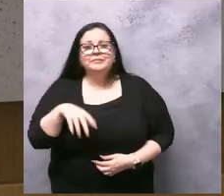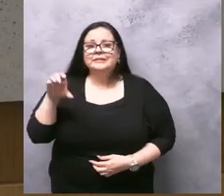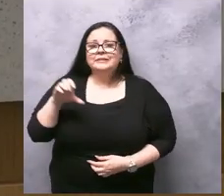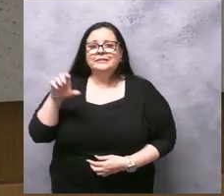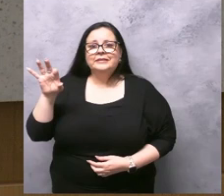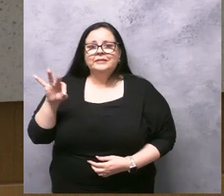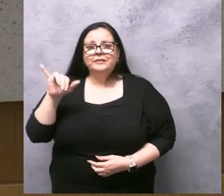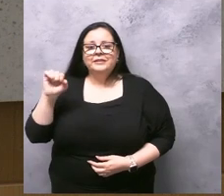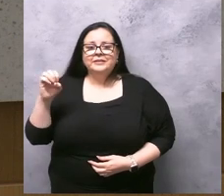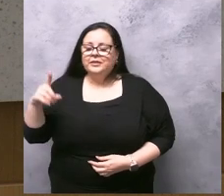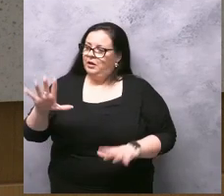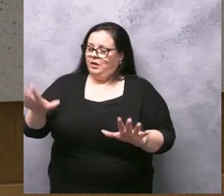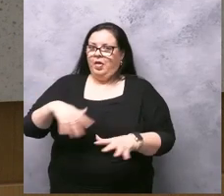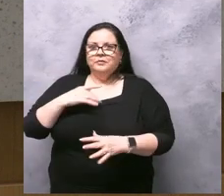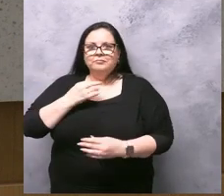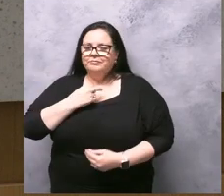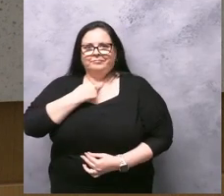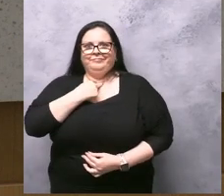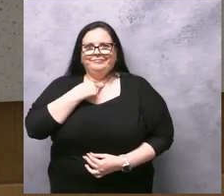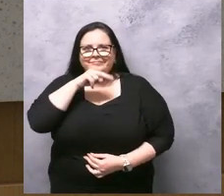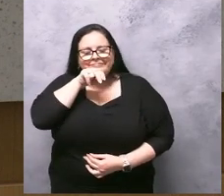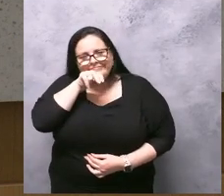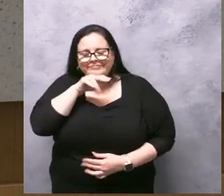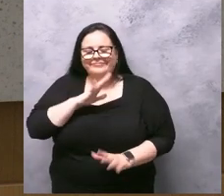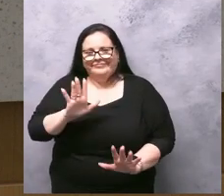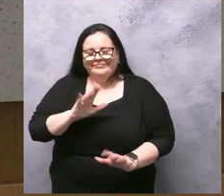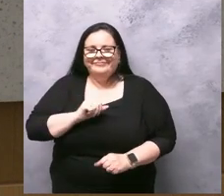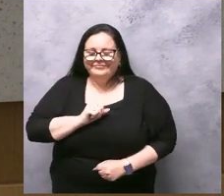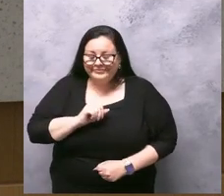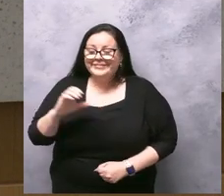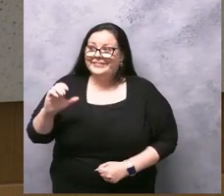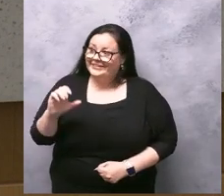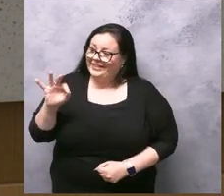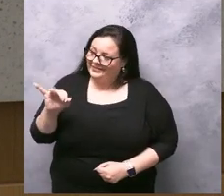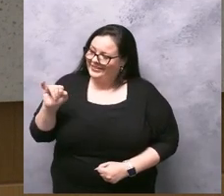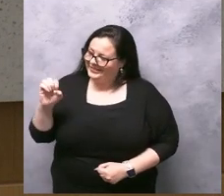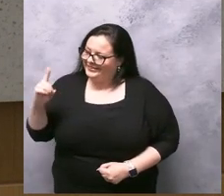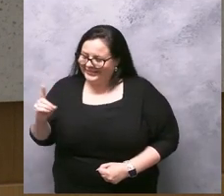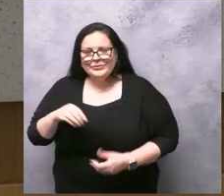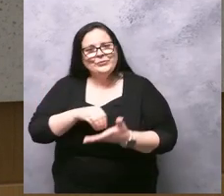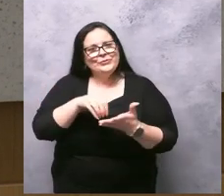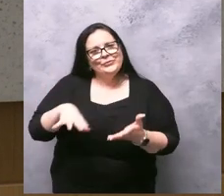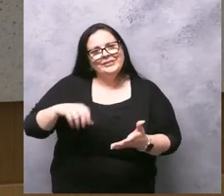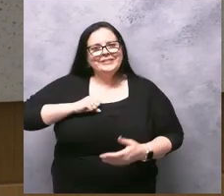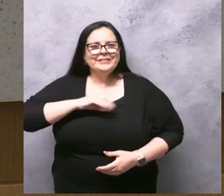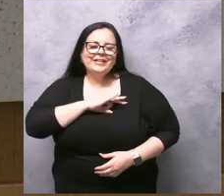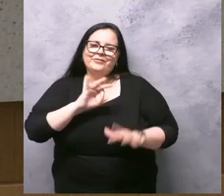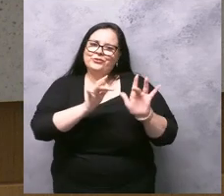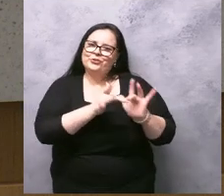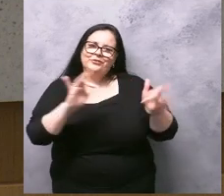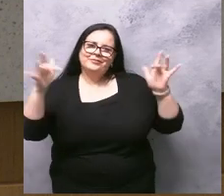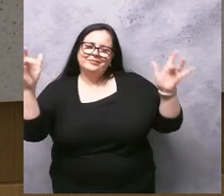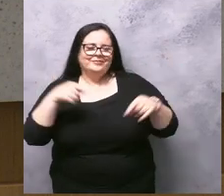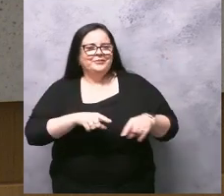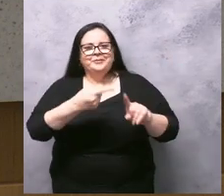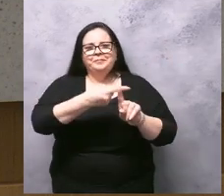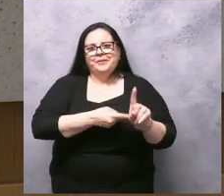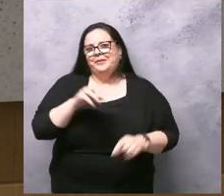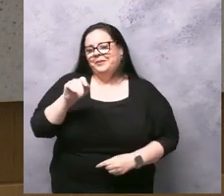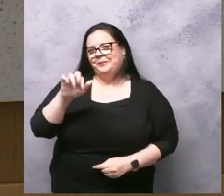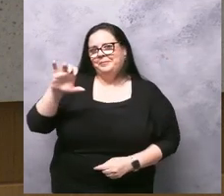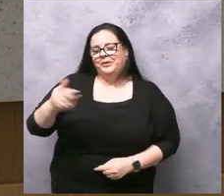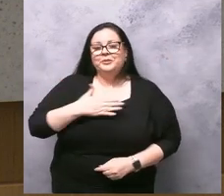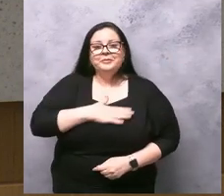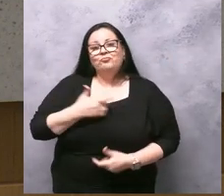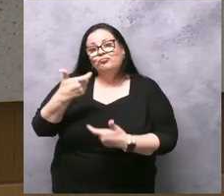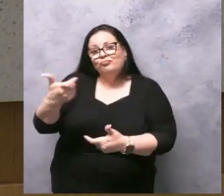CFISD students, man, I was having a hard time with that one. CFISD students and staff shine through the month of March. Please enjoy this